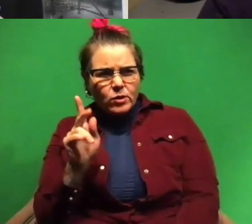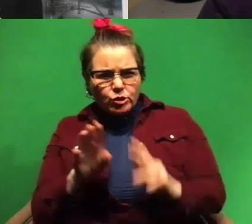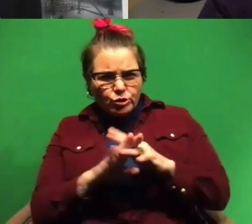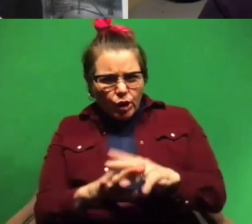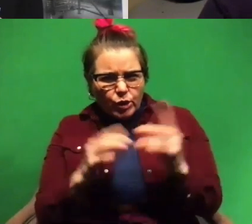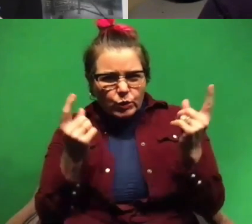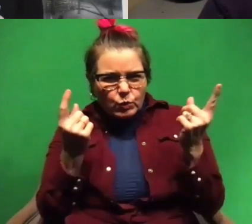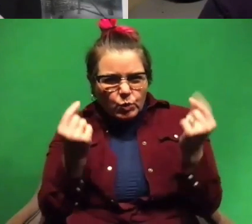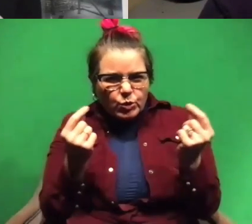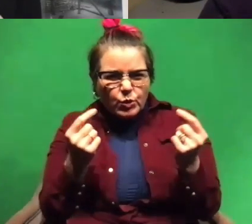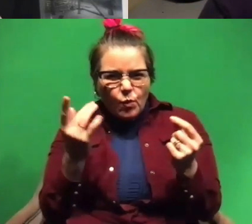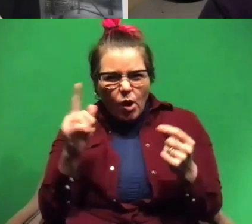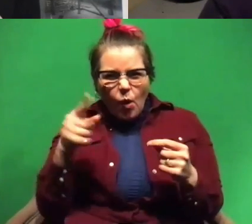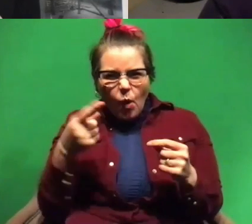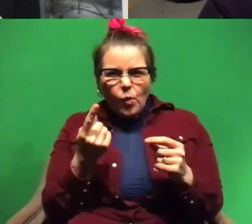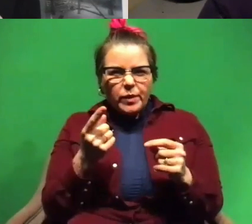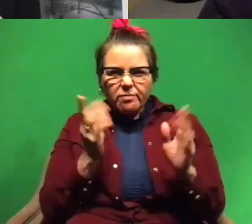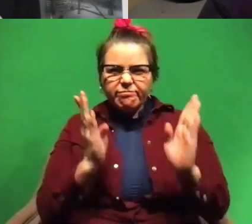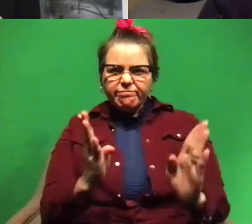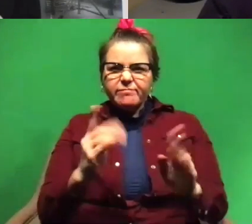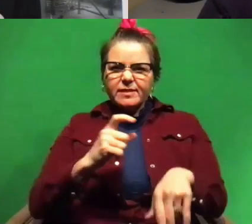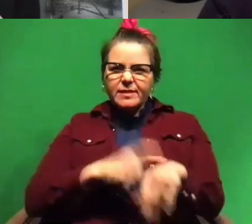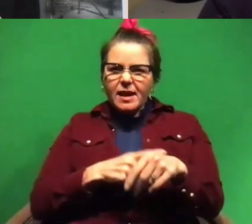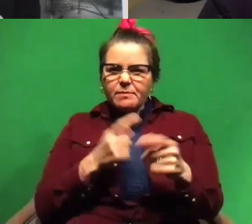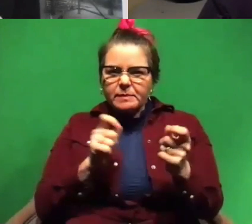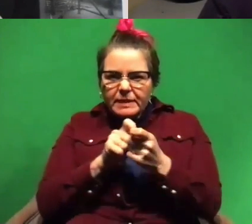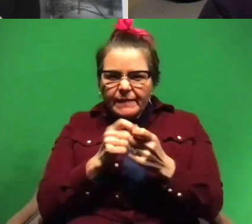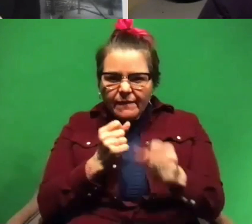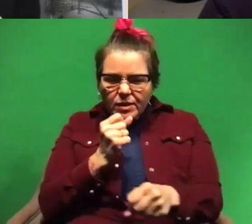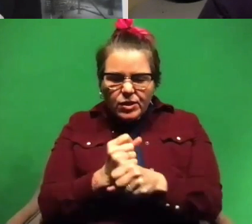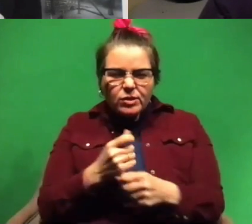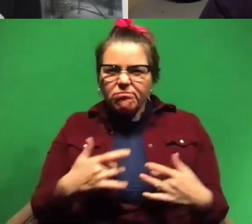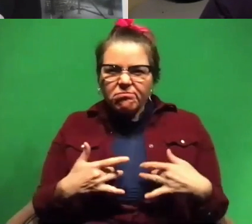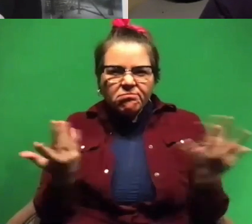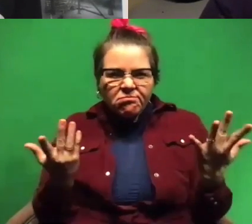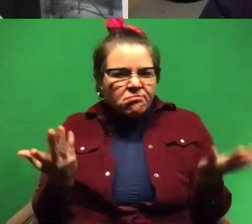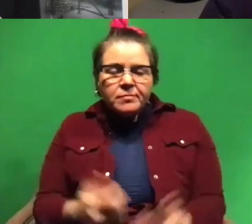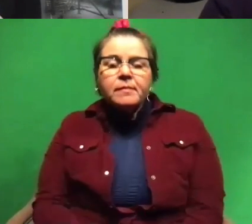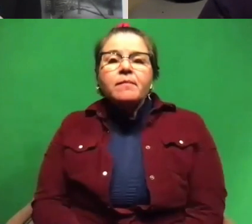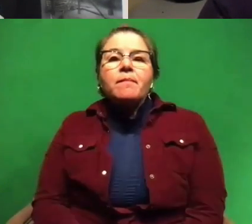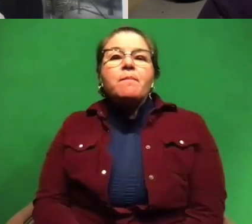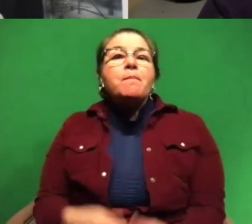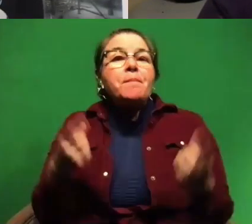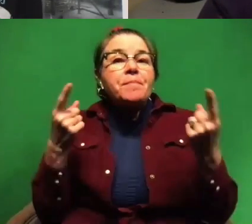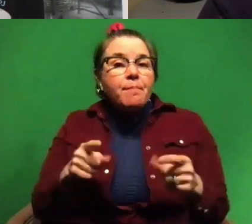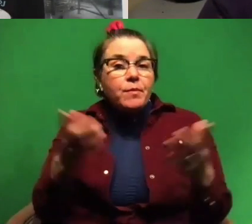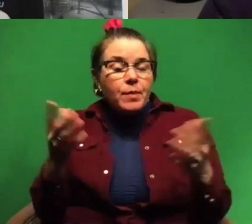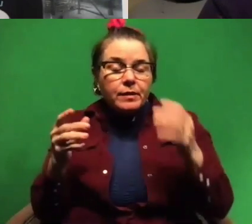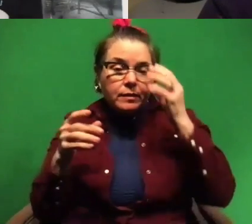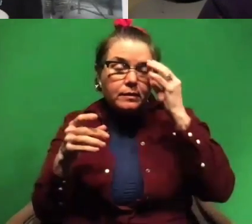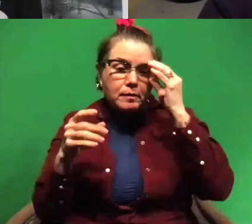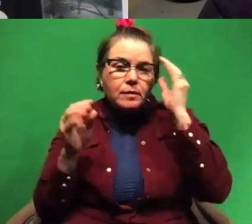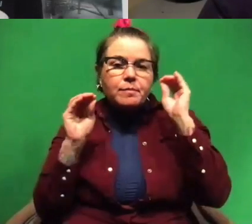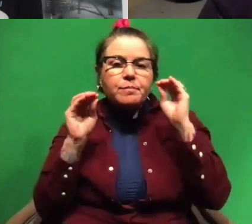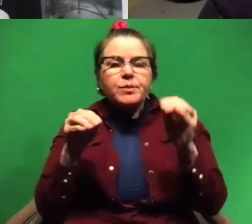are they doing? How come they're only here at this certain time of the year? What's going on with that? So what happened was that they put a